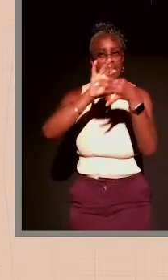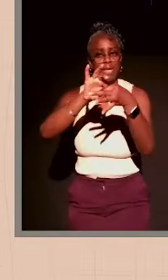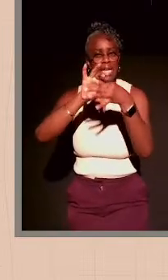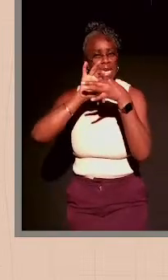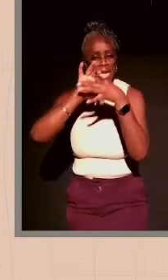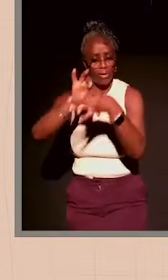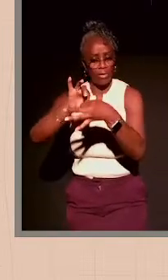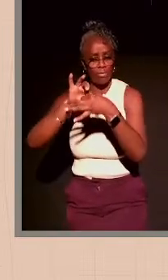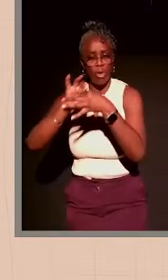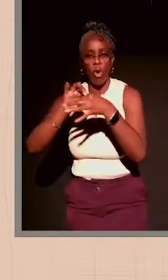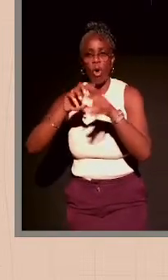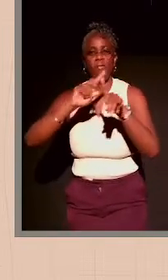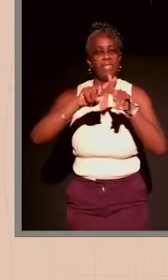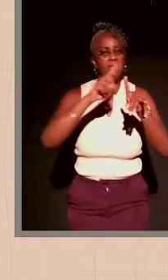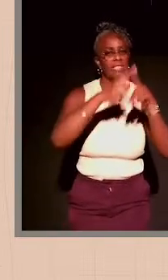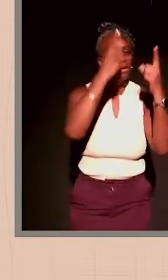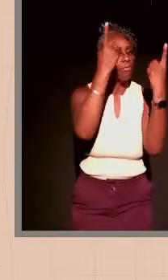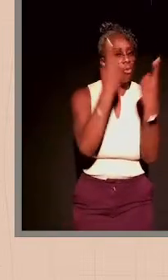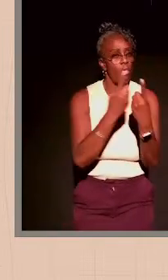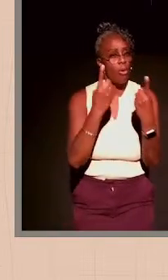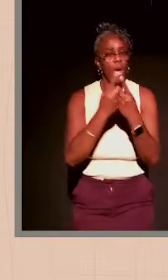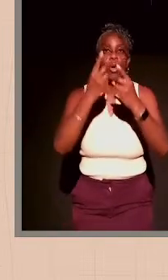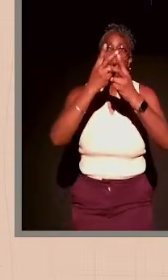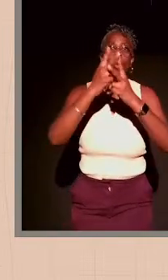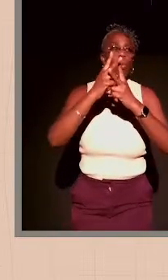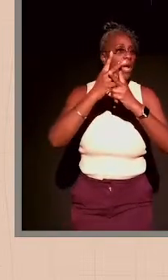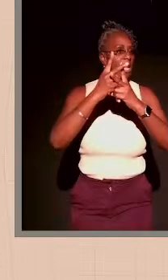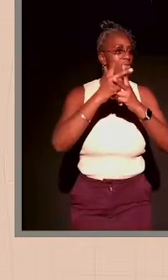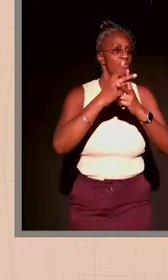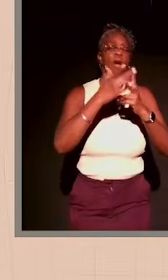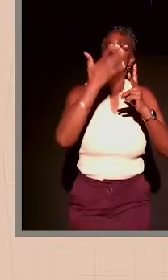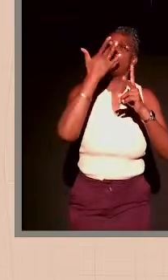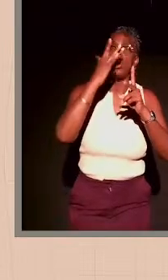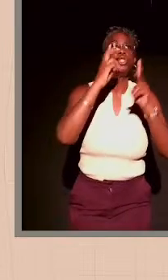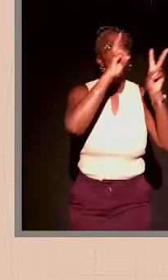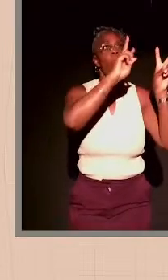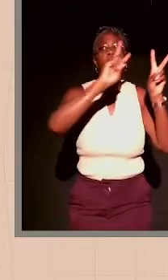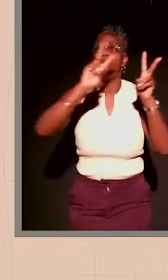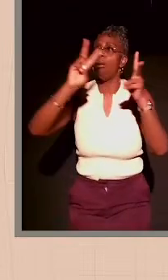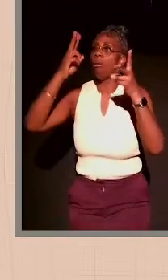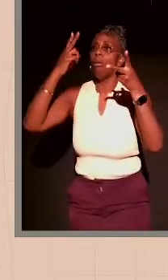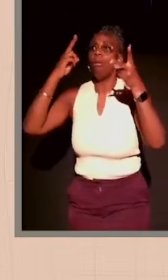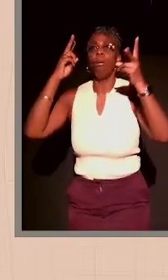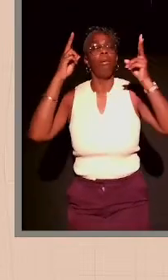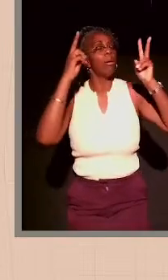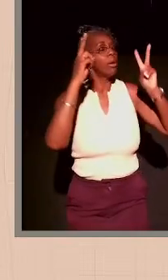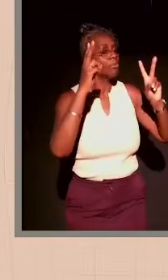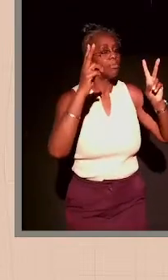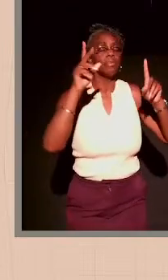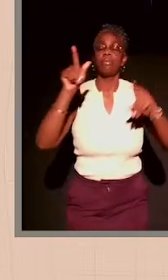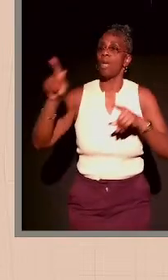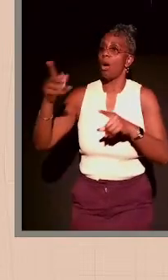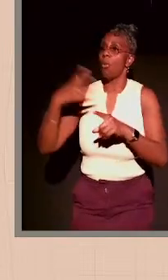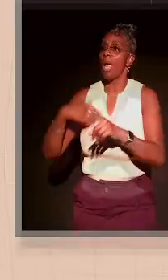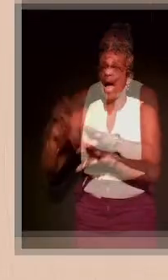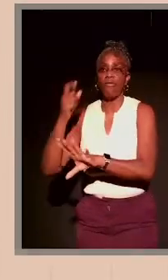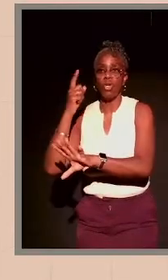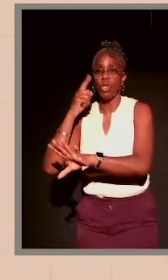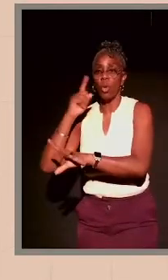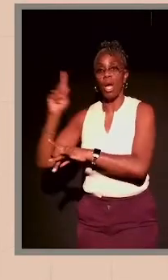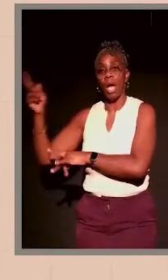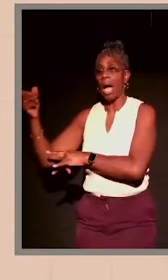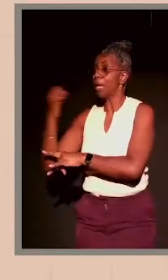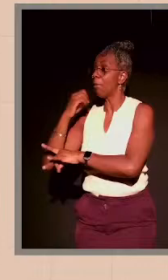of objects with virtual patch cords. If we could please show figure 1 so that